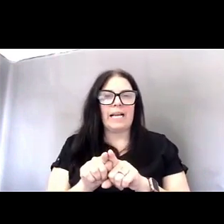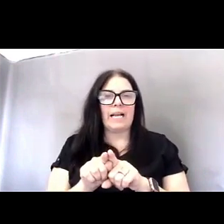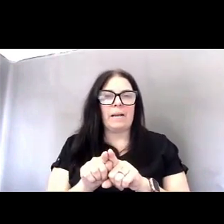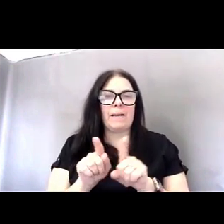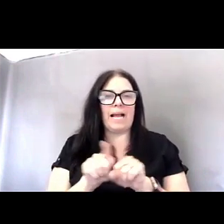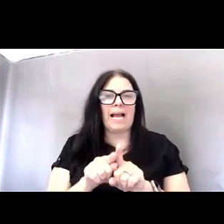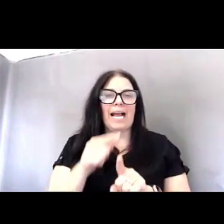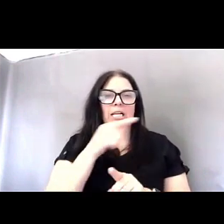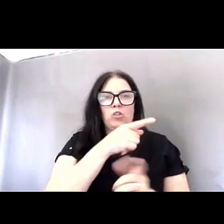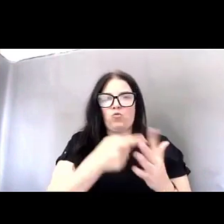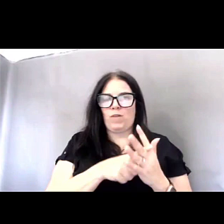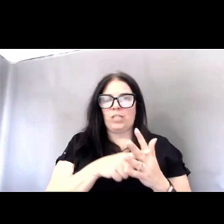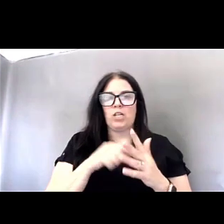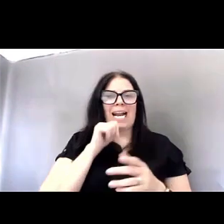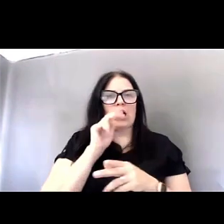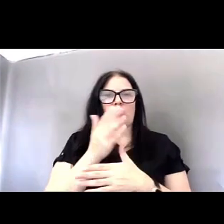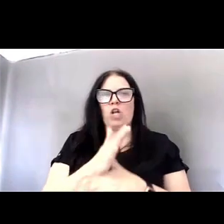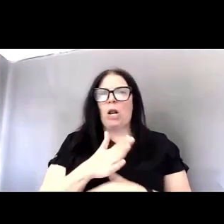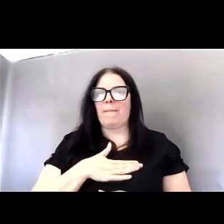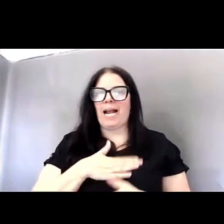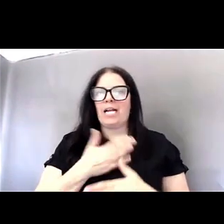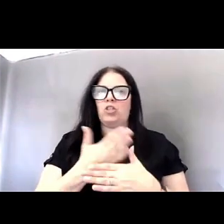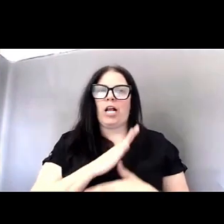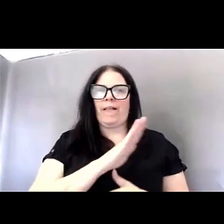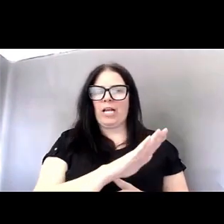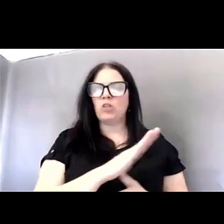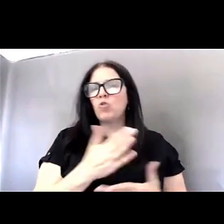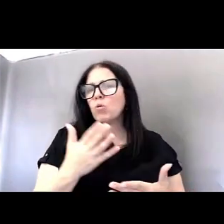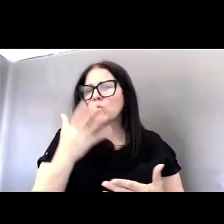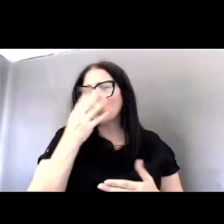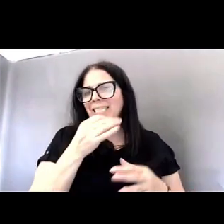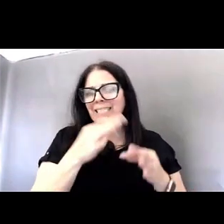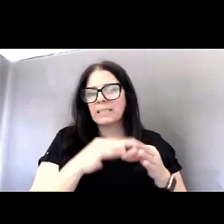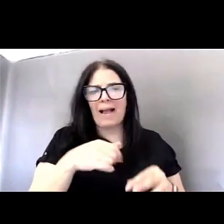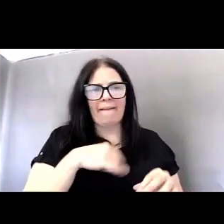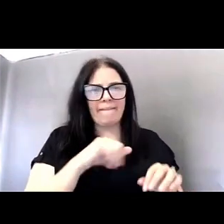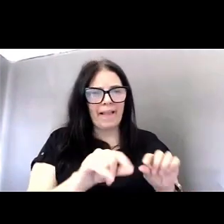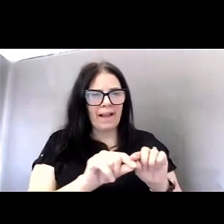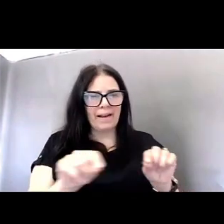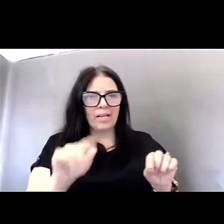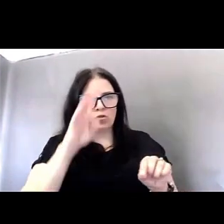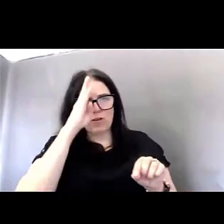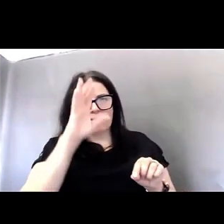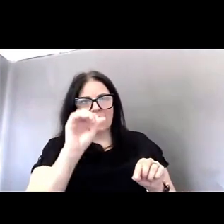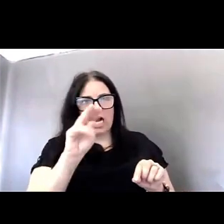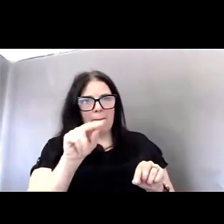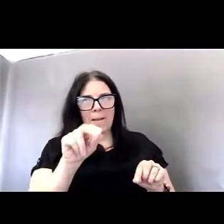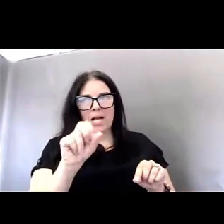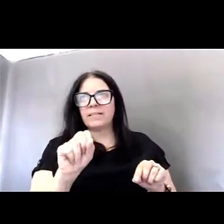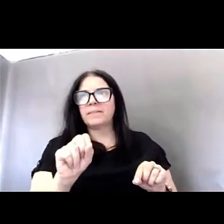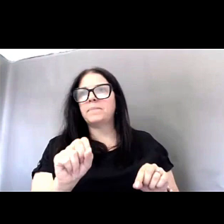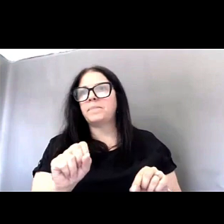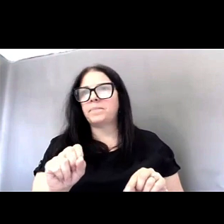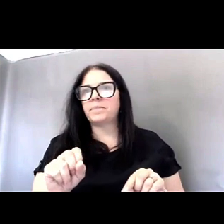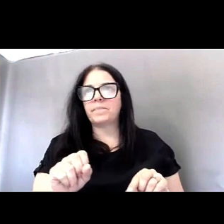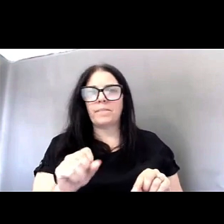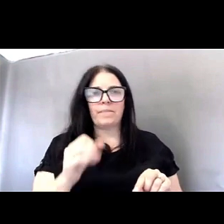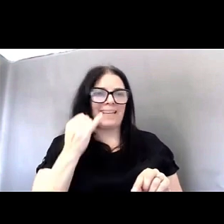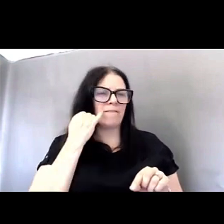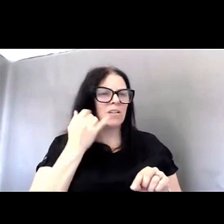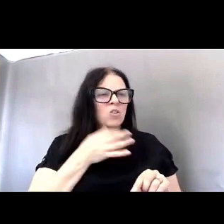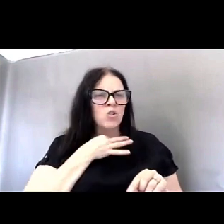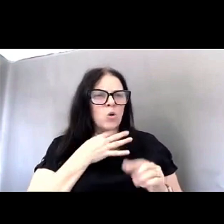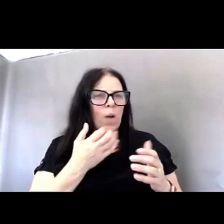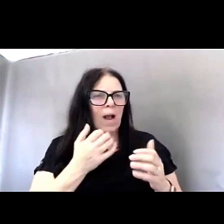the original work. So it's quite simple, and I've put a link here to the Creative Commons site if you ever want to know a